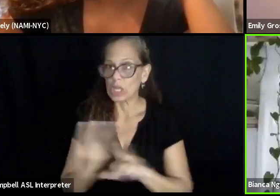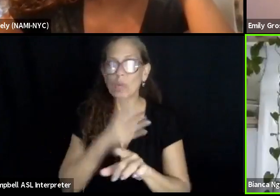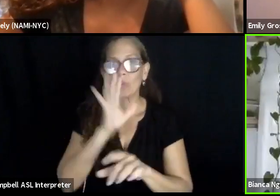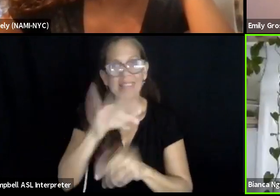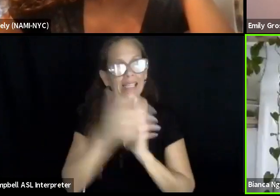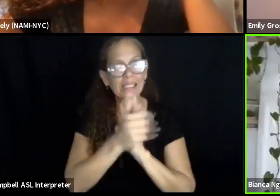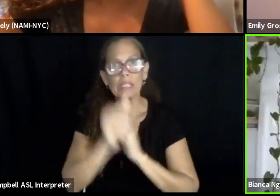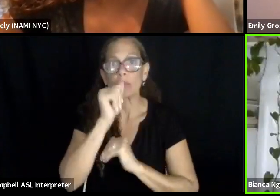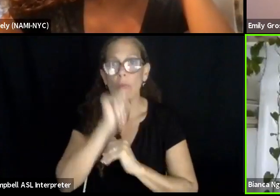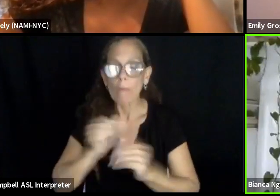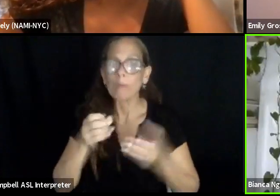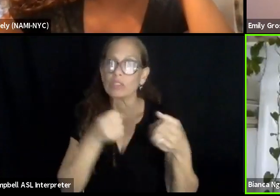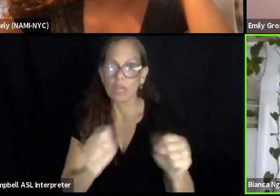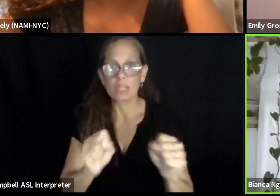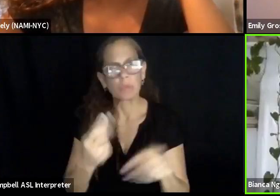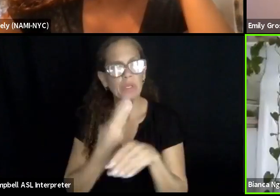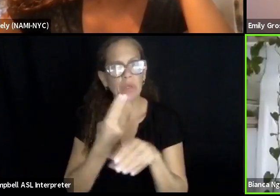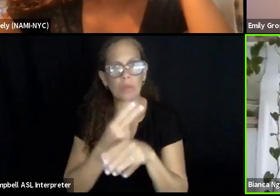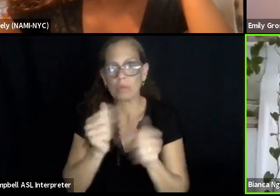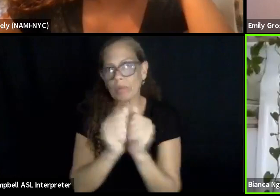coping strategies. And so I